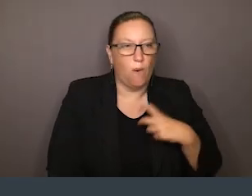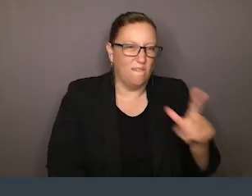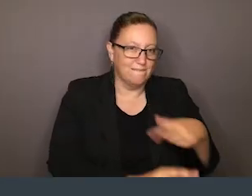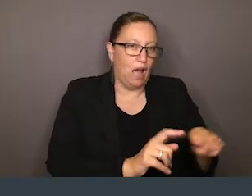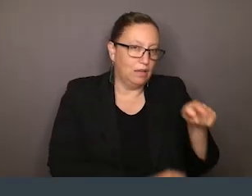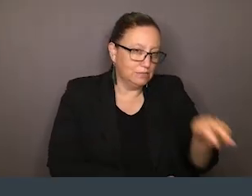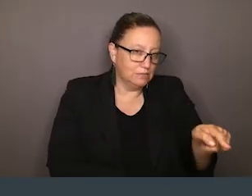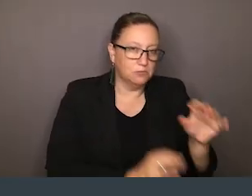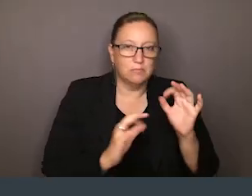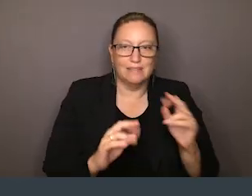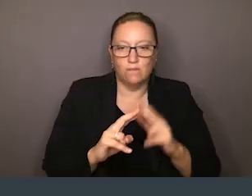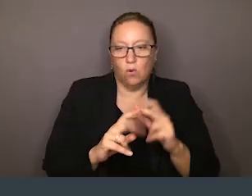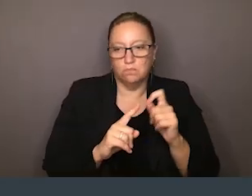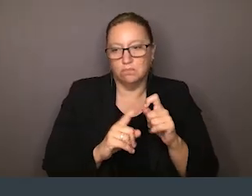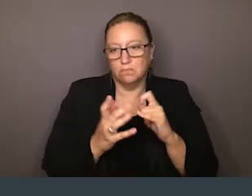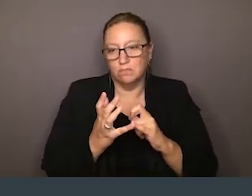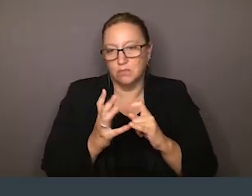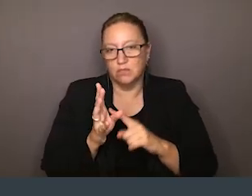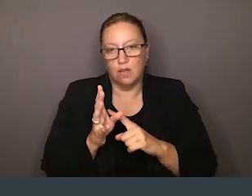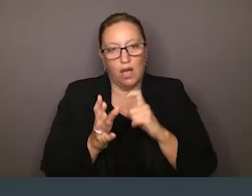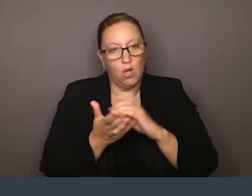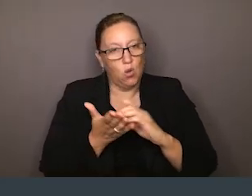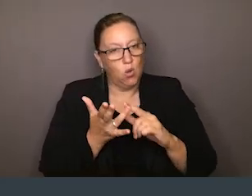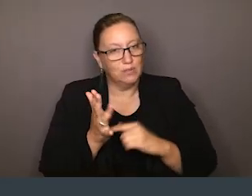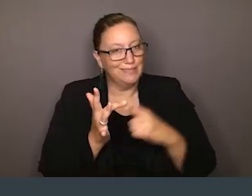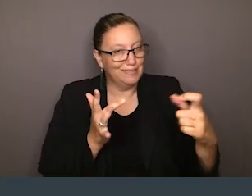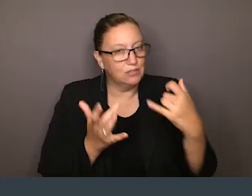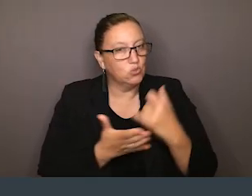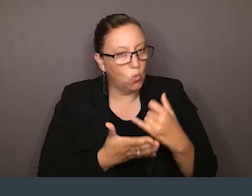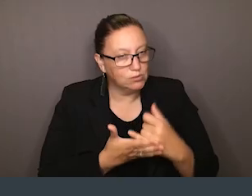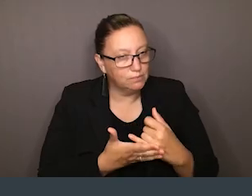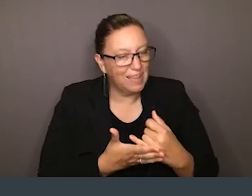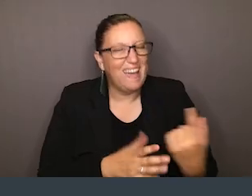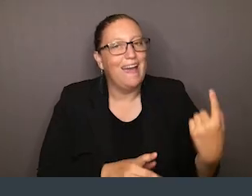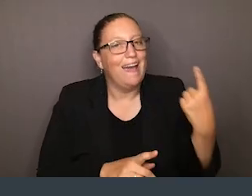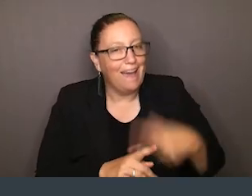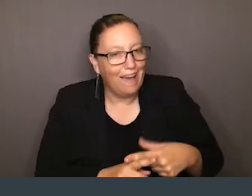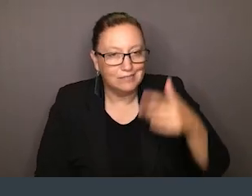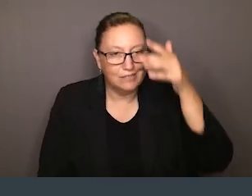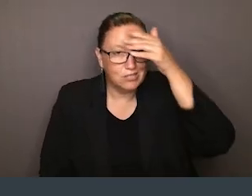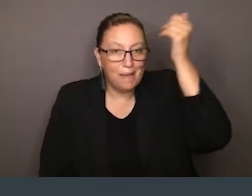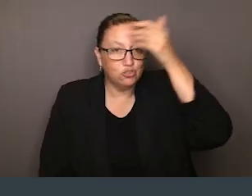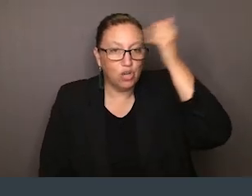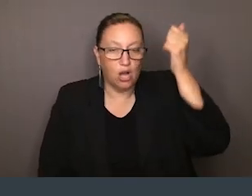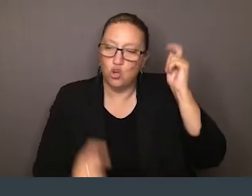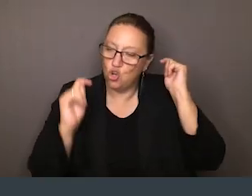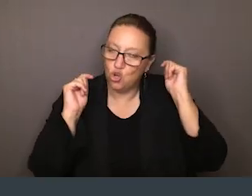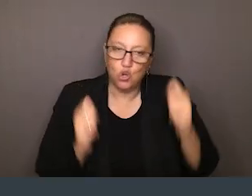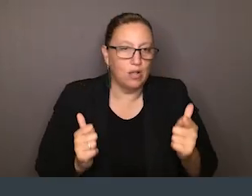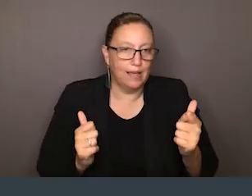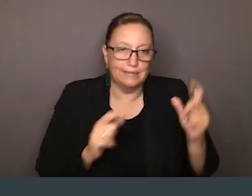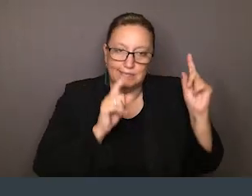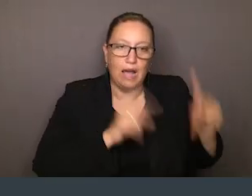intellectual disability, especially for things like psychotic disorders. But we also saw that dementia had an earlier onset in people